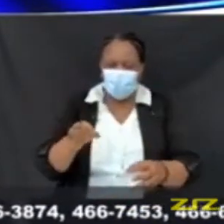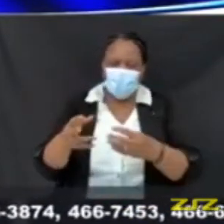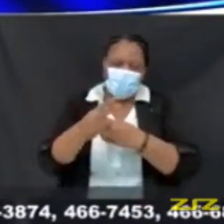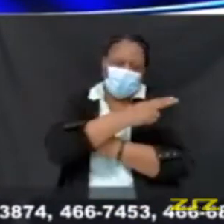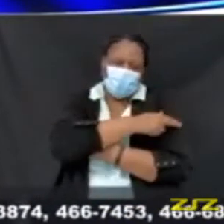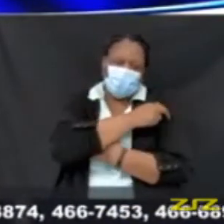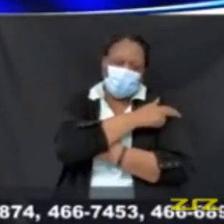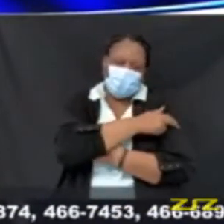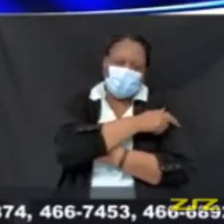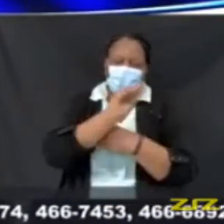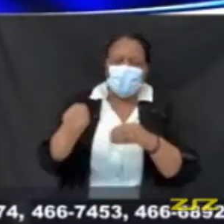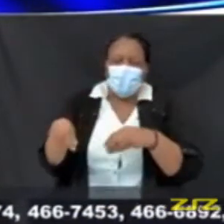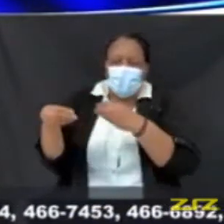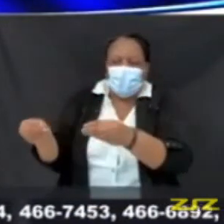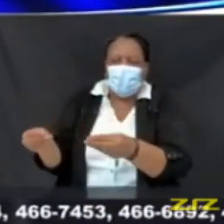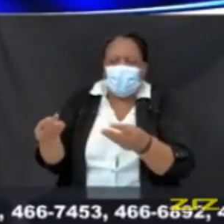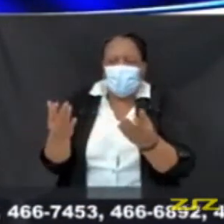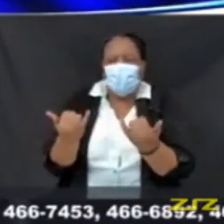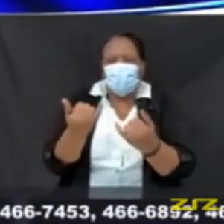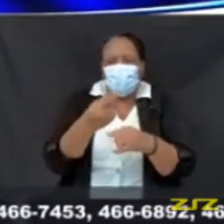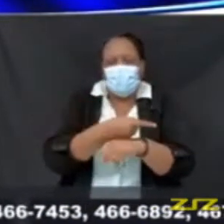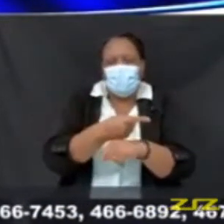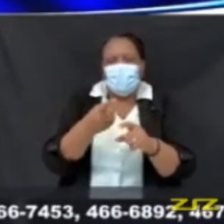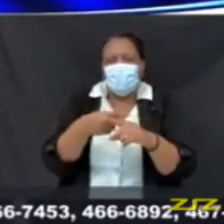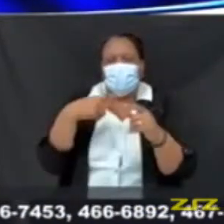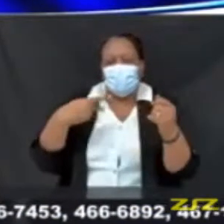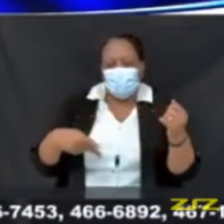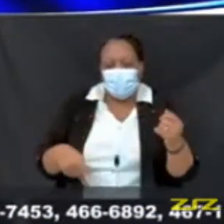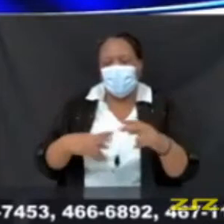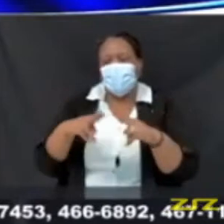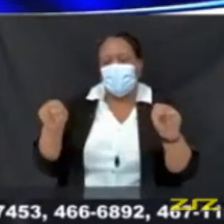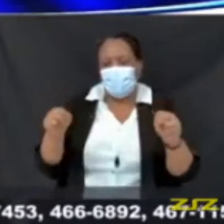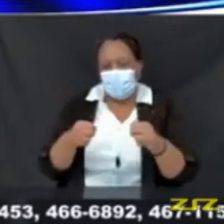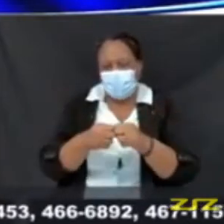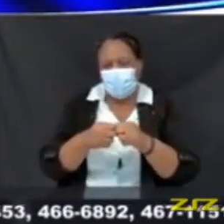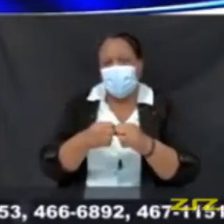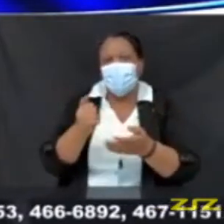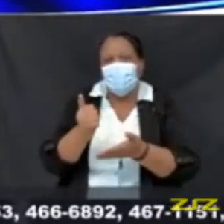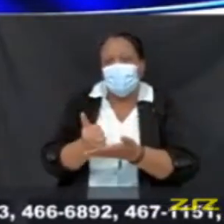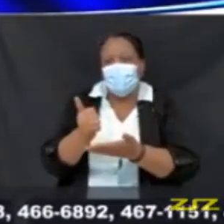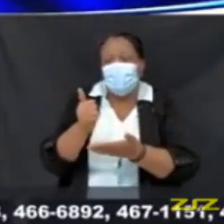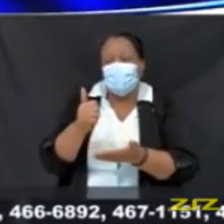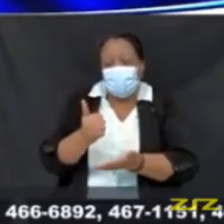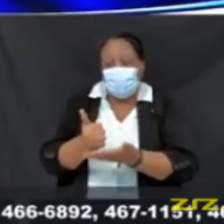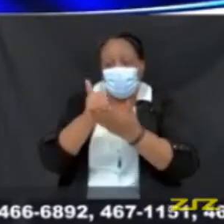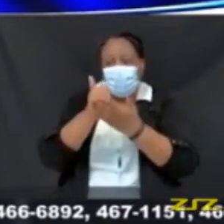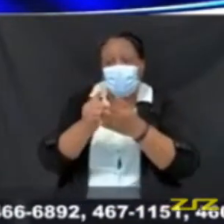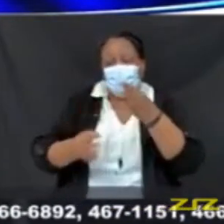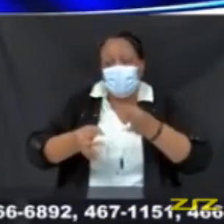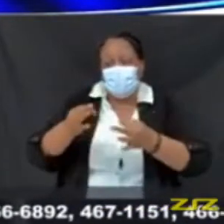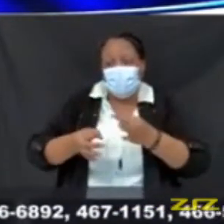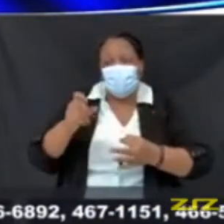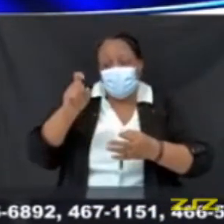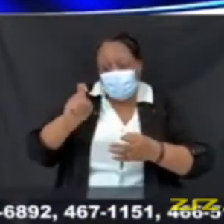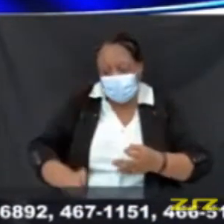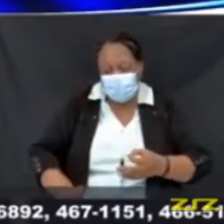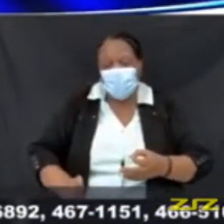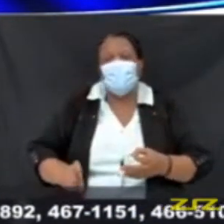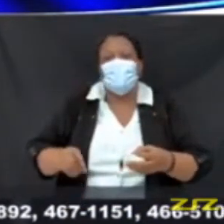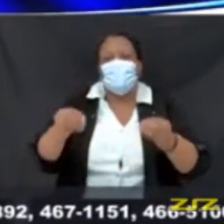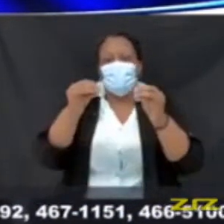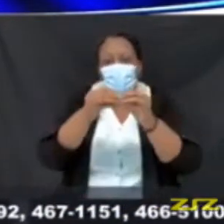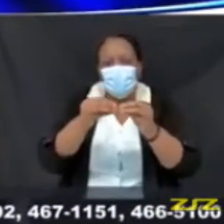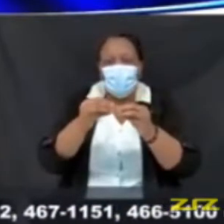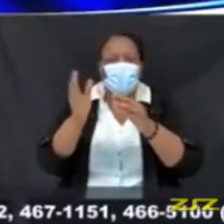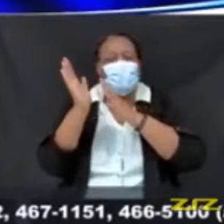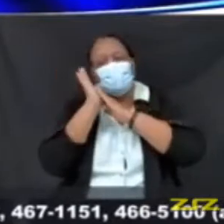earlier today. This donation is a major contribution to health risk reduction as a result of the ongoing COVID-19